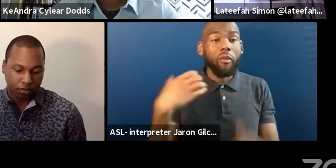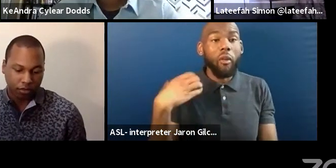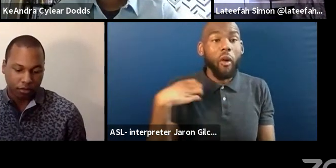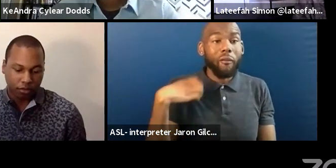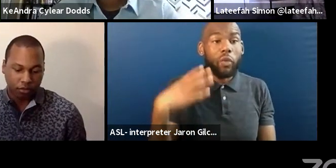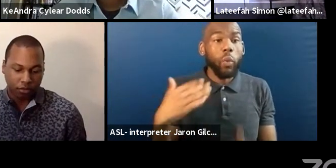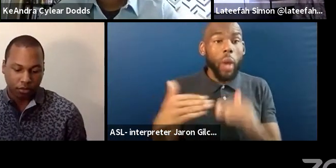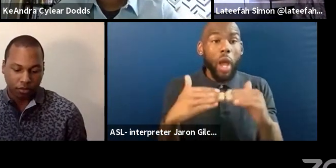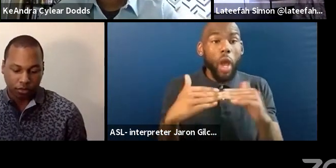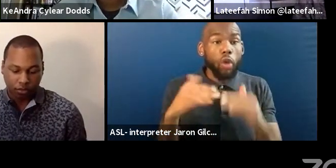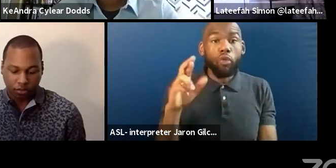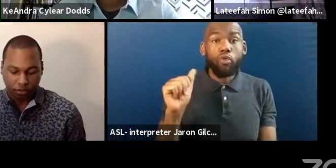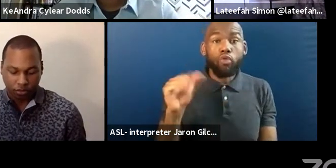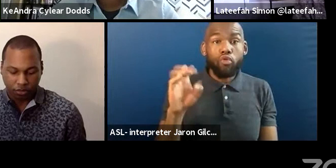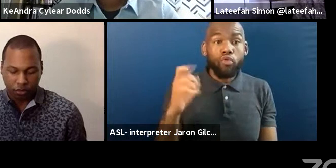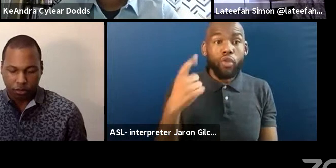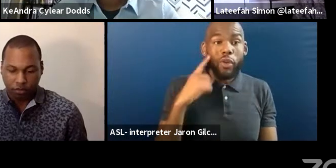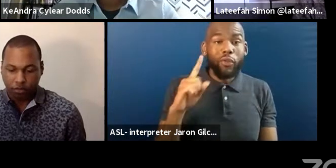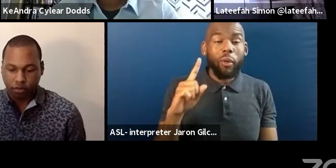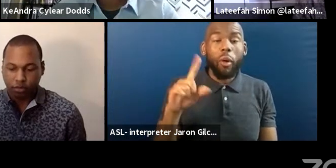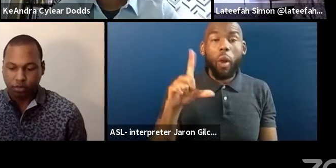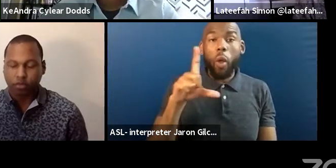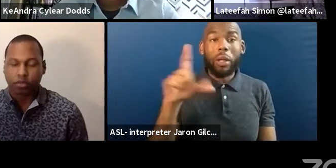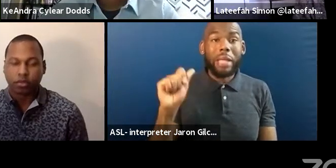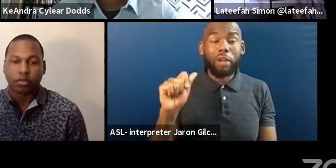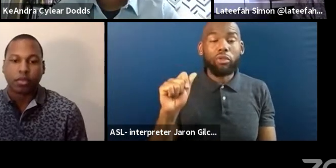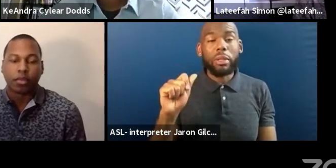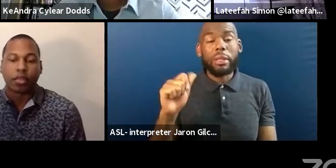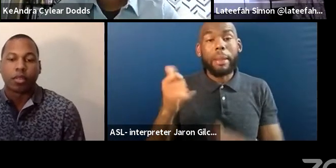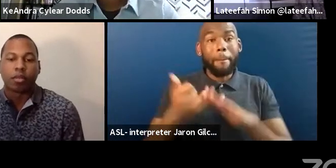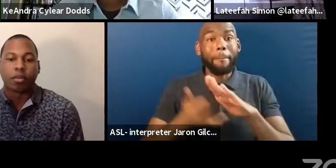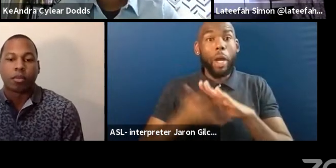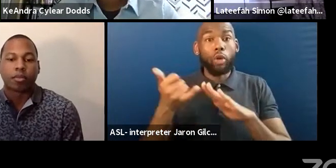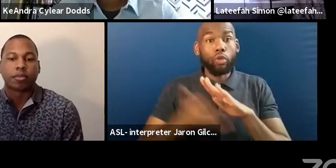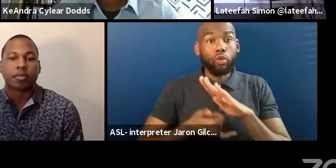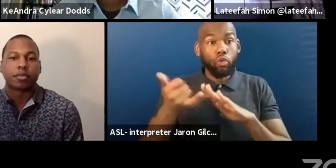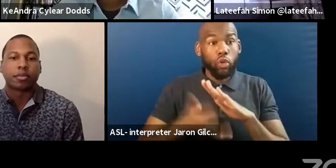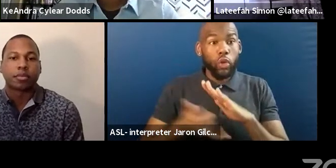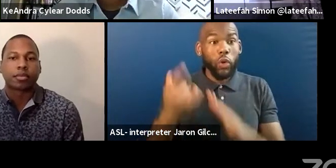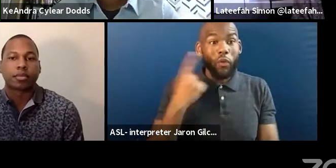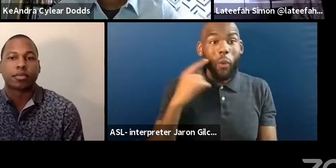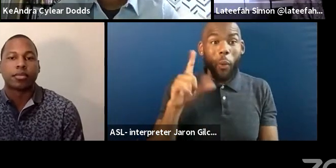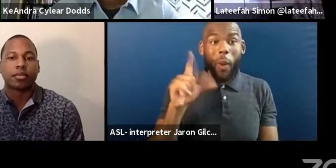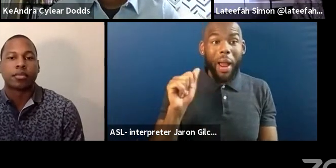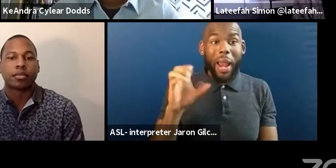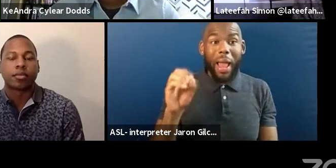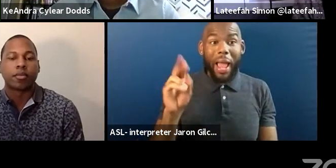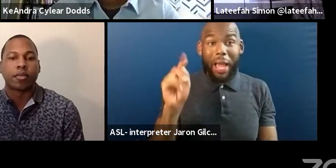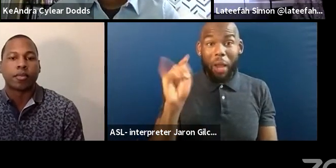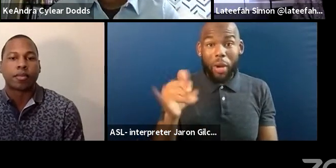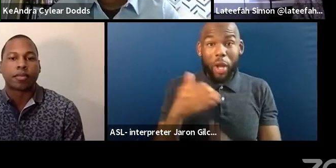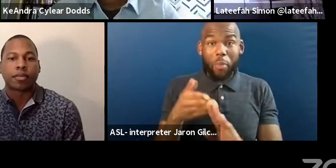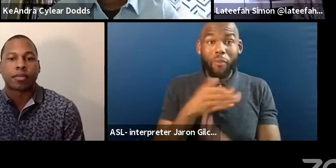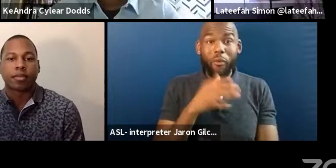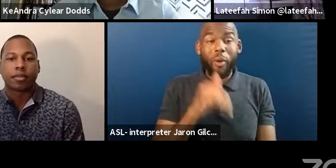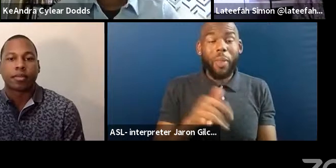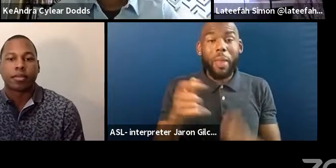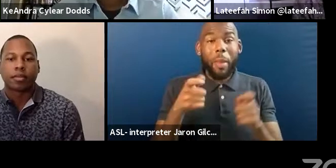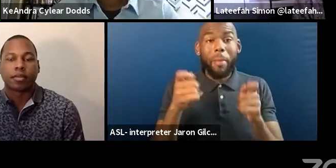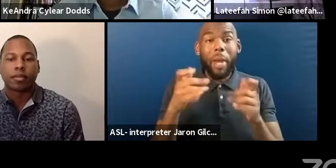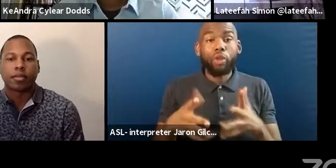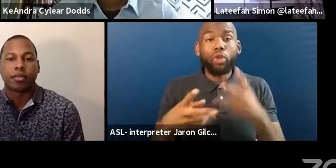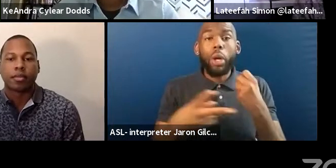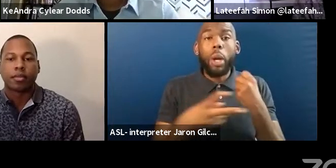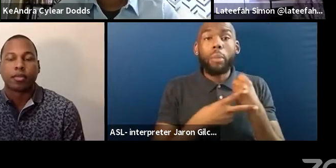at Los Angeles Metro, which is the public transit agency for Los Angeles County. Before that, she was the Manager of Preservation at the Community